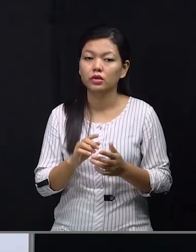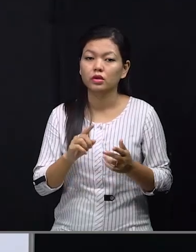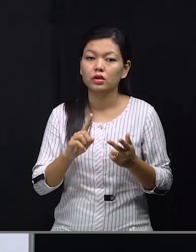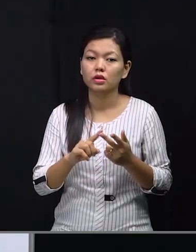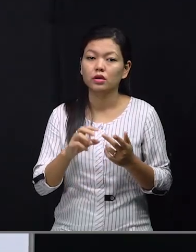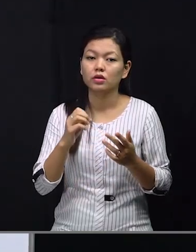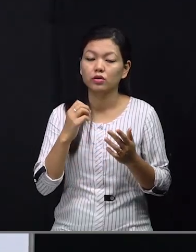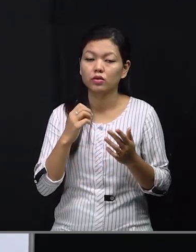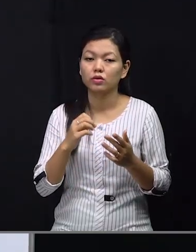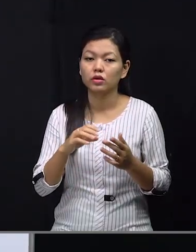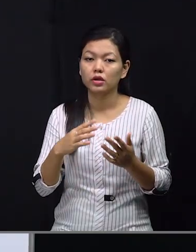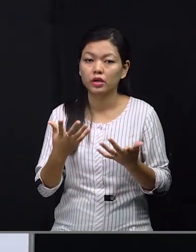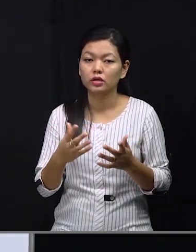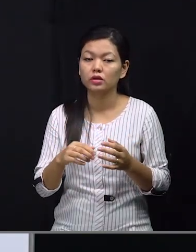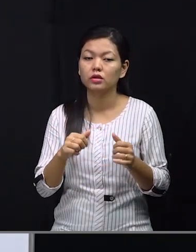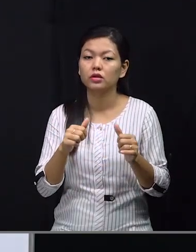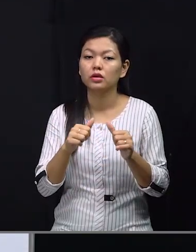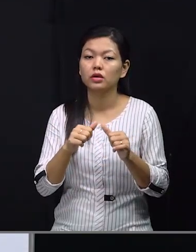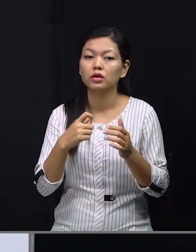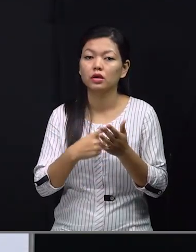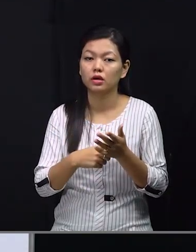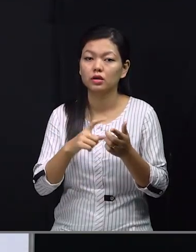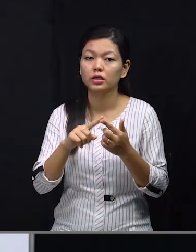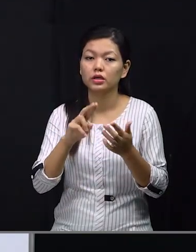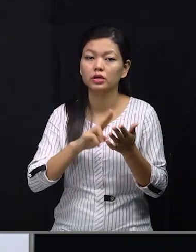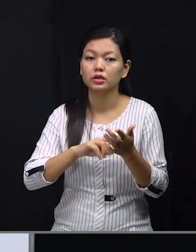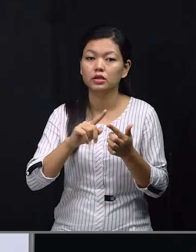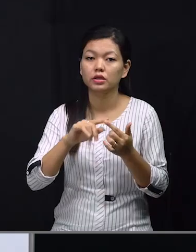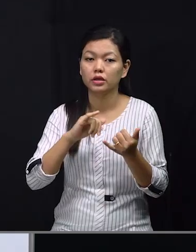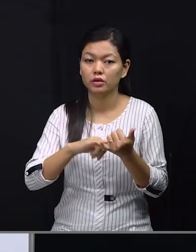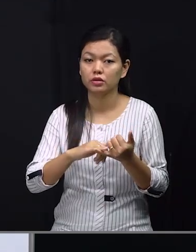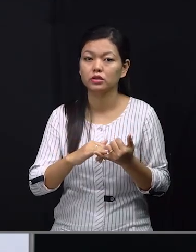iodoarenes also. But in the case of iodoarenes,